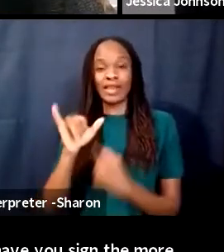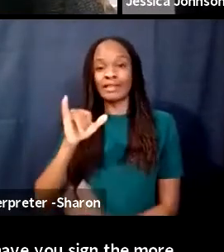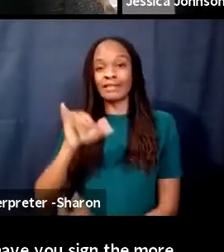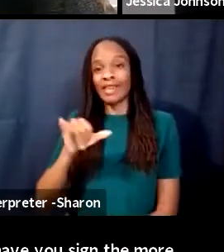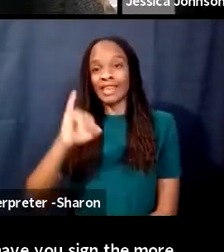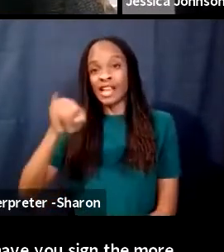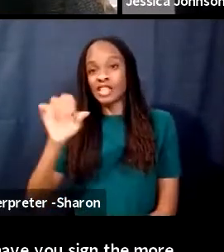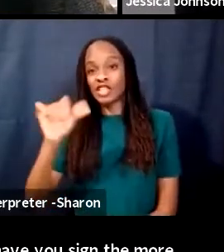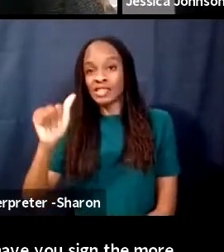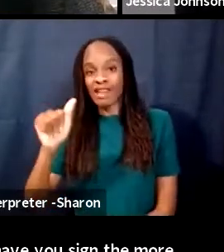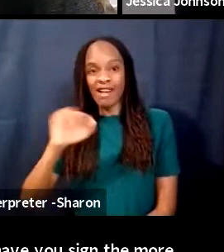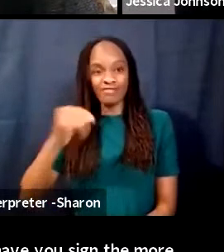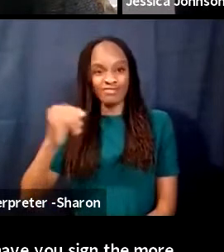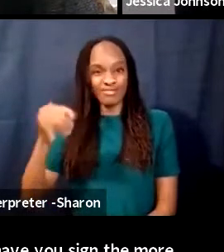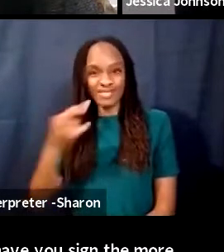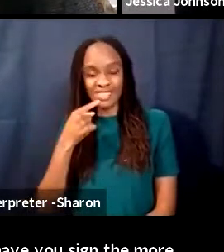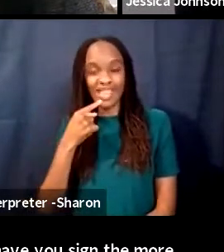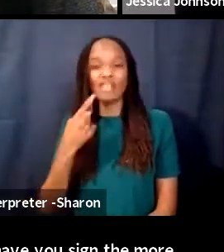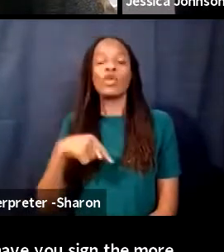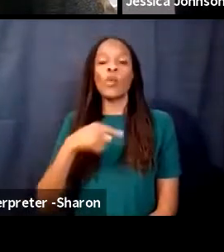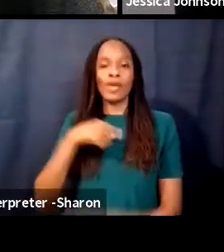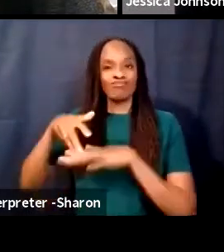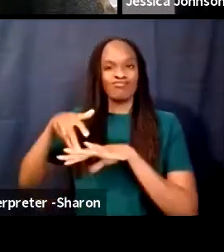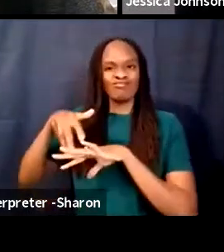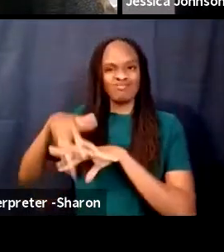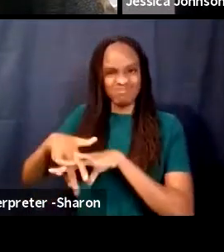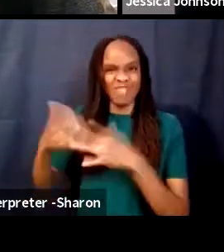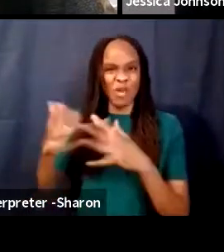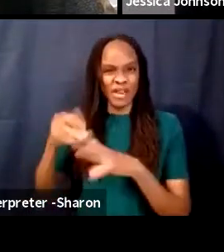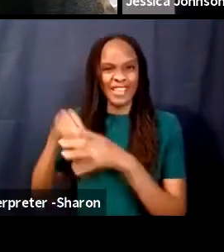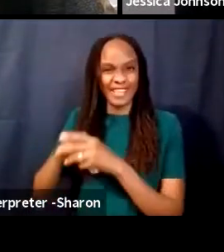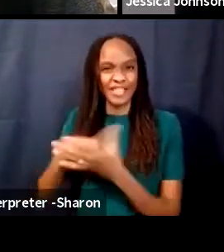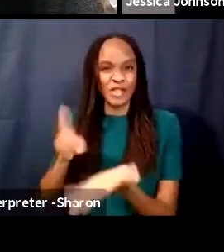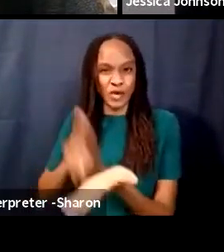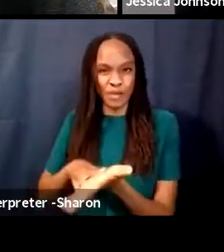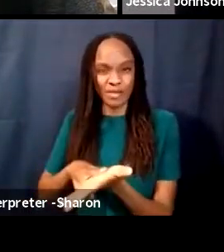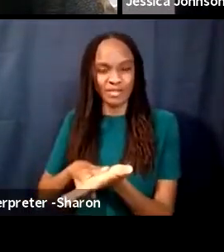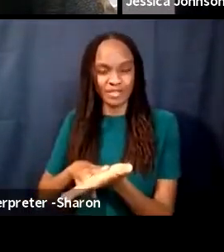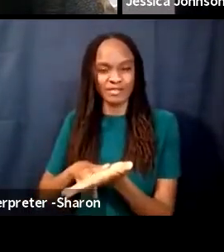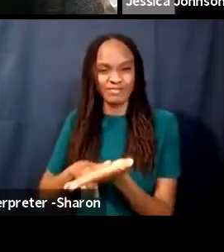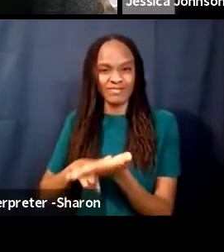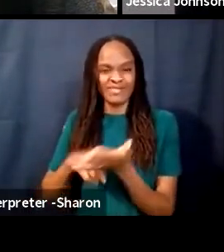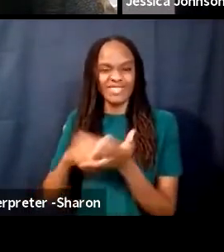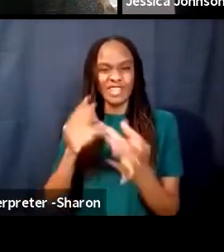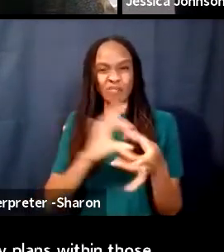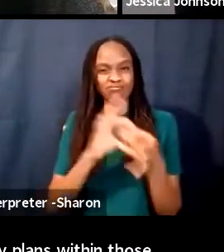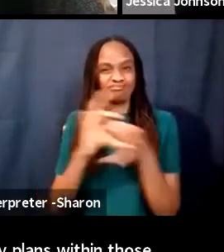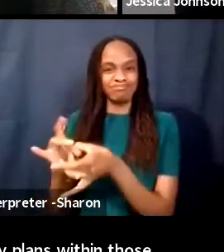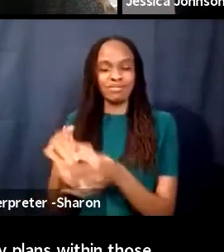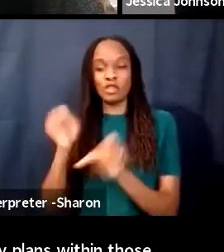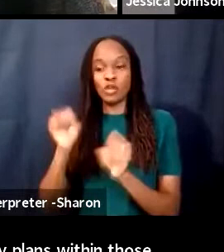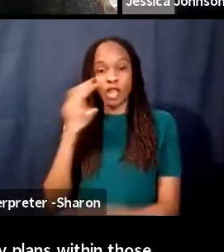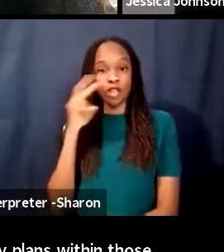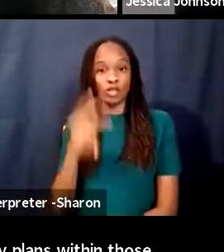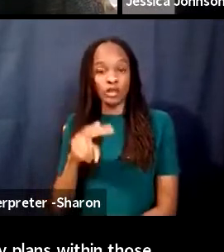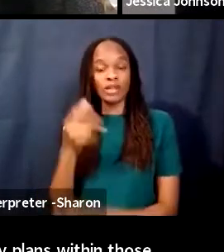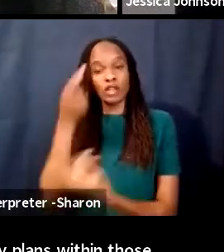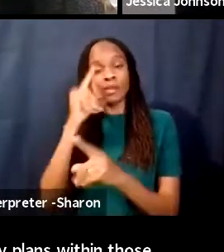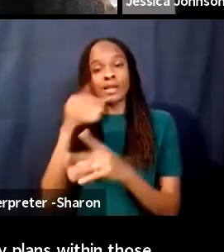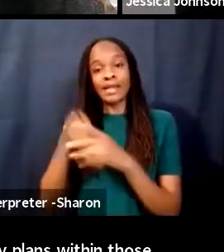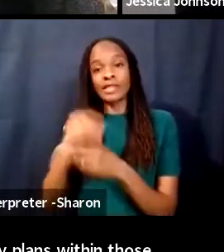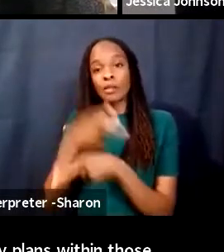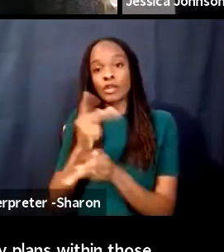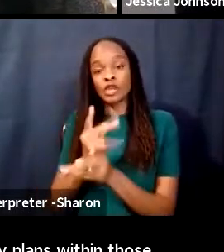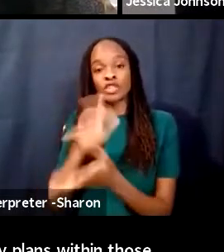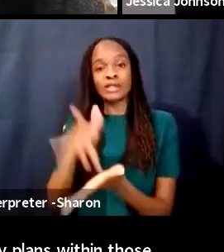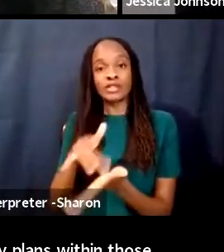we have definitely built in those contingency plans within those agreements, and you can take a look at those agreements on the production center if